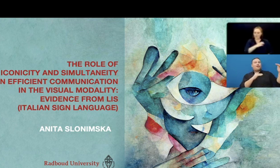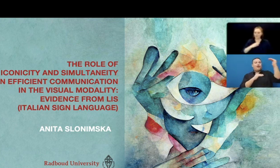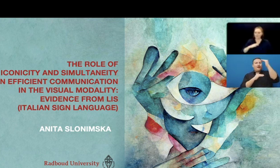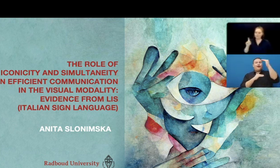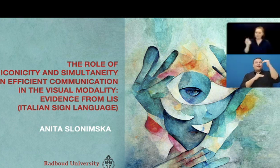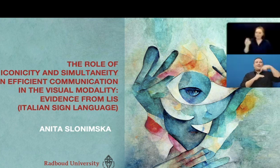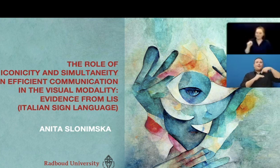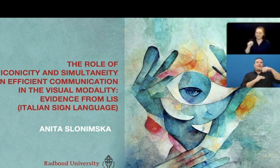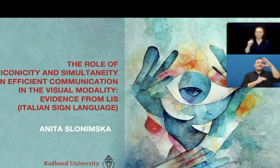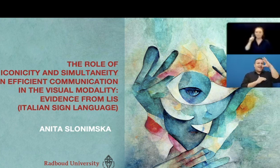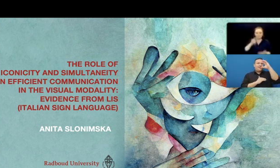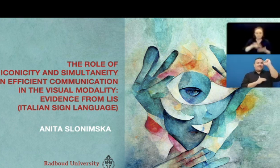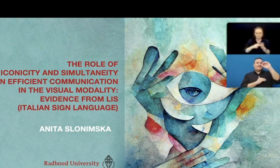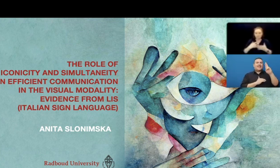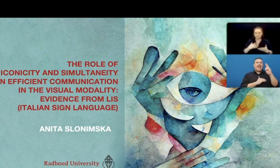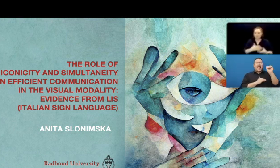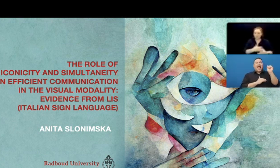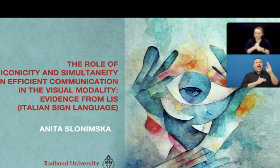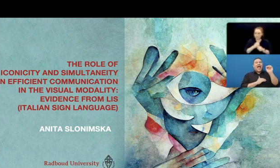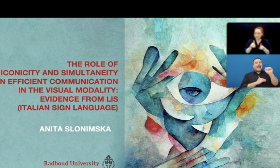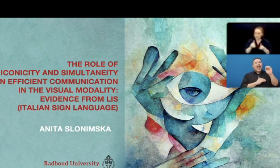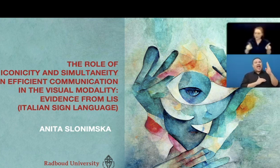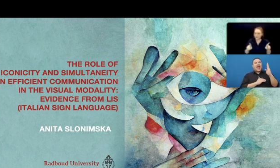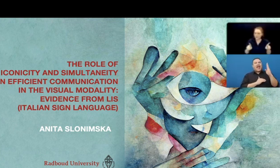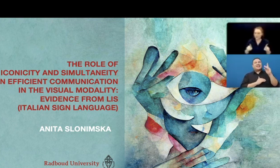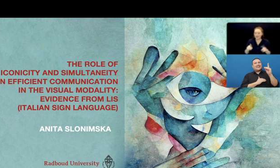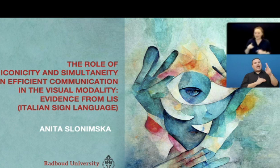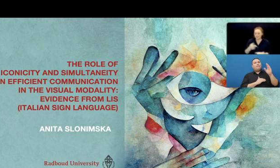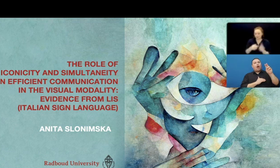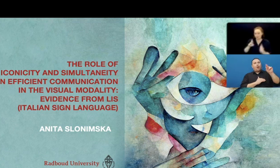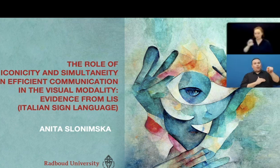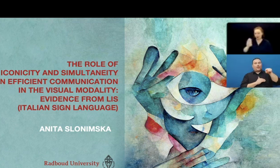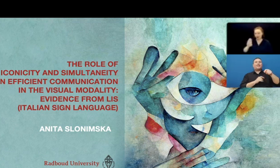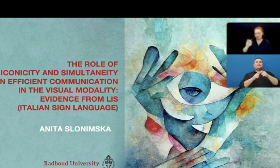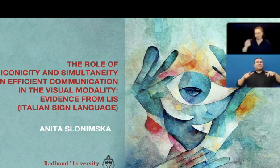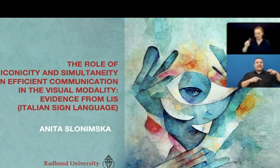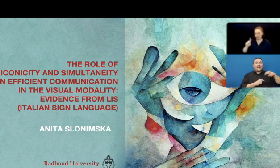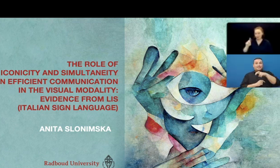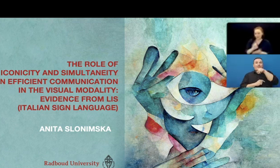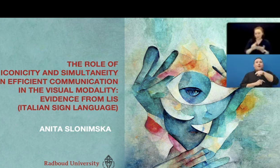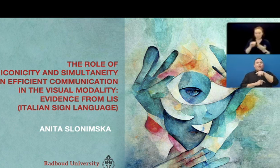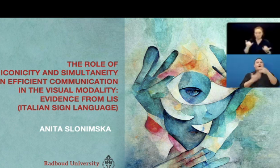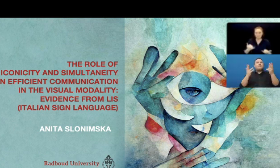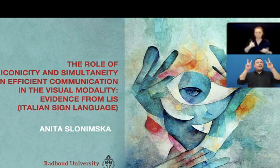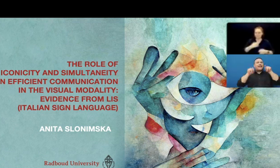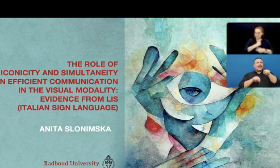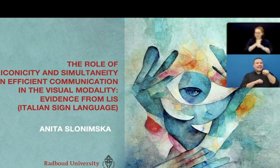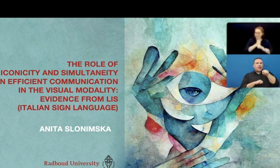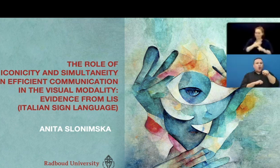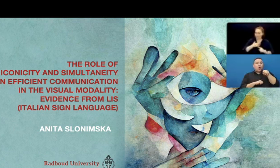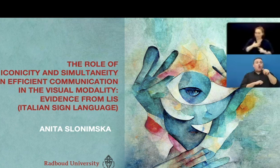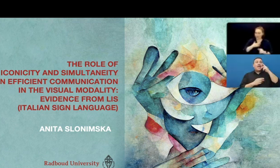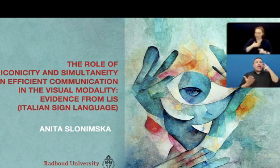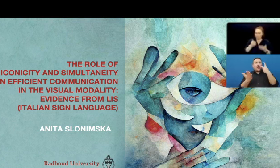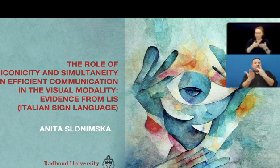degree of doctor from Radboud University, Nijmegen, I would like to defend in public my doctoral thesis entitled The Role of